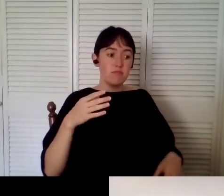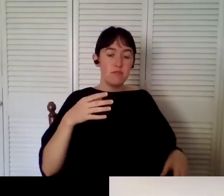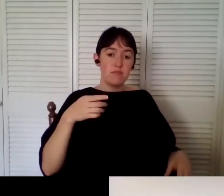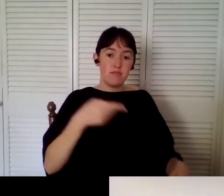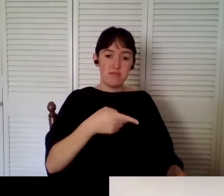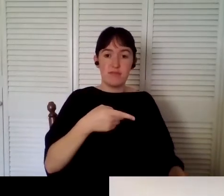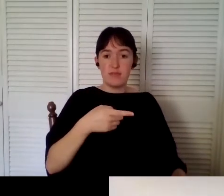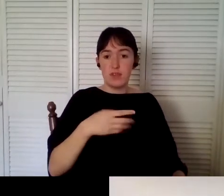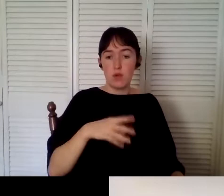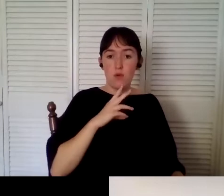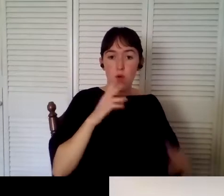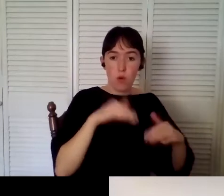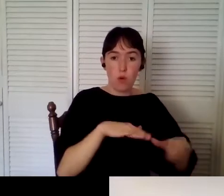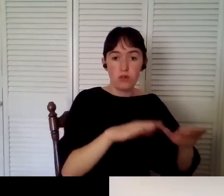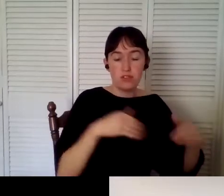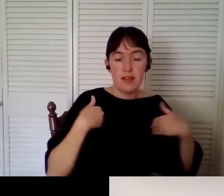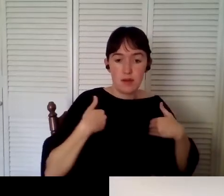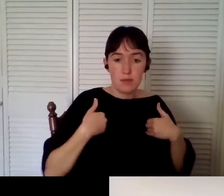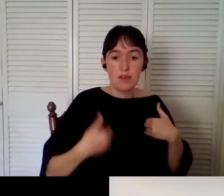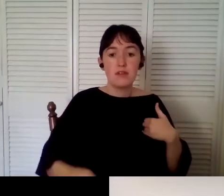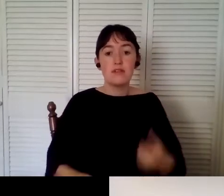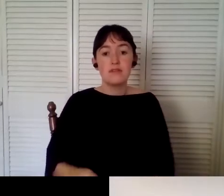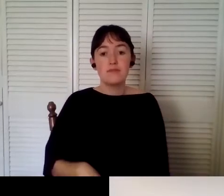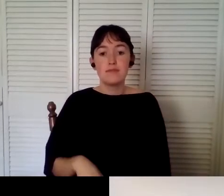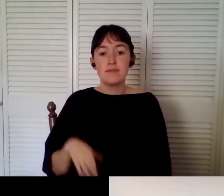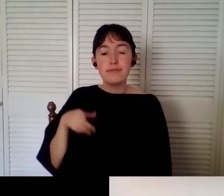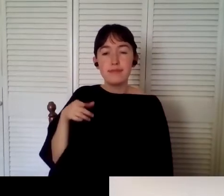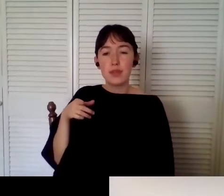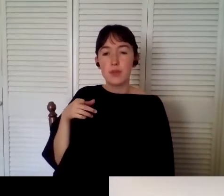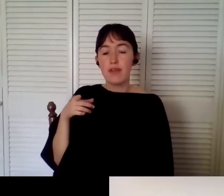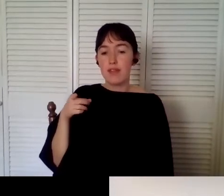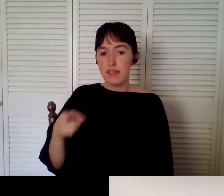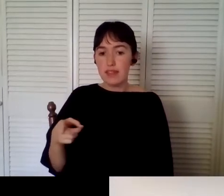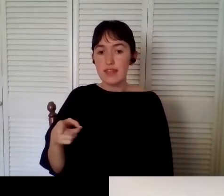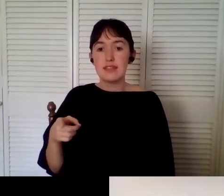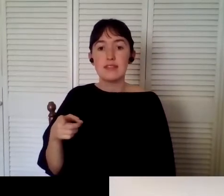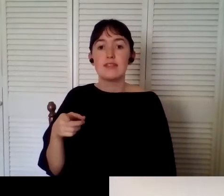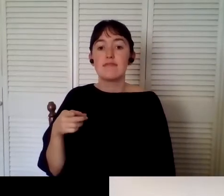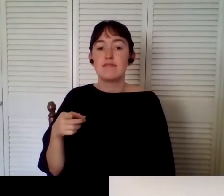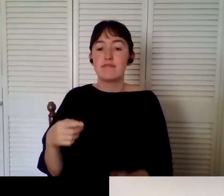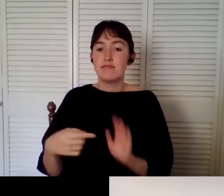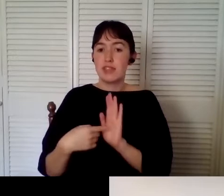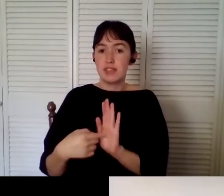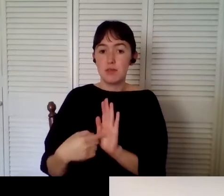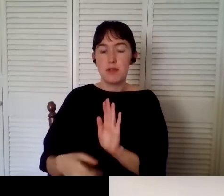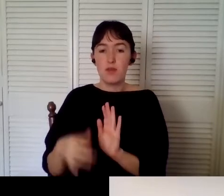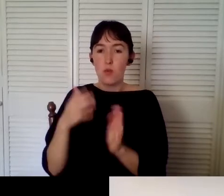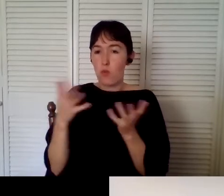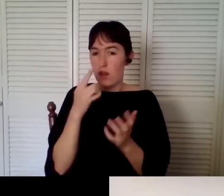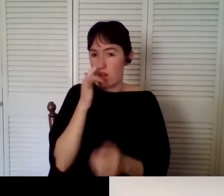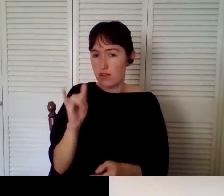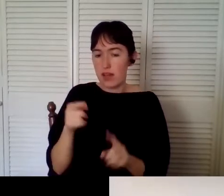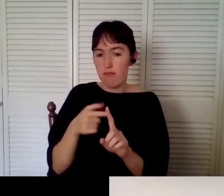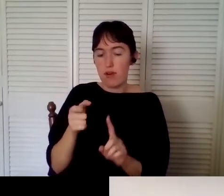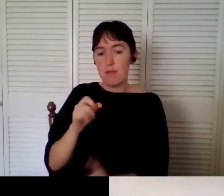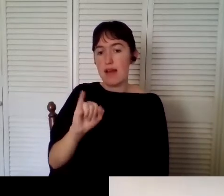Age. This is an exact replica of an atlatl from the Ice Age. This part would have originally been carved out of antler, and there's